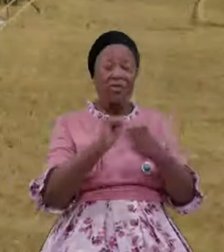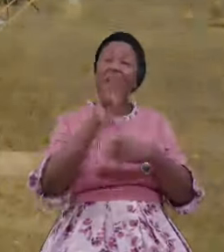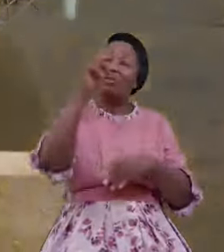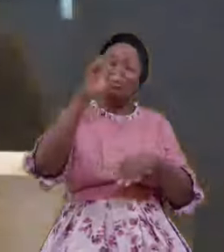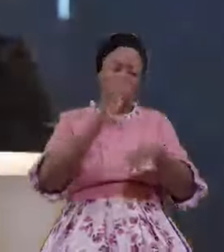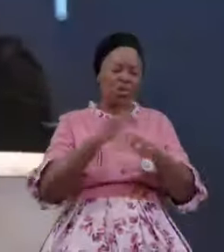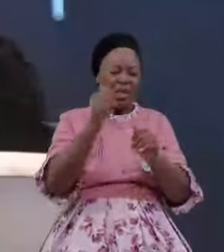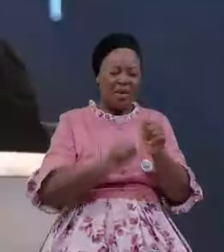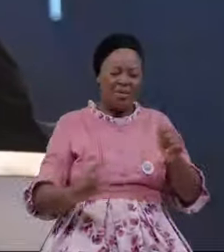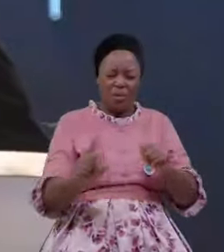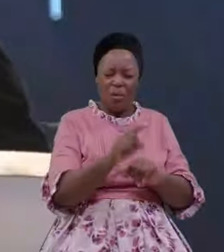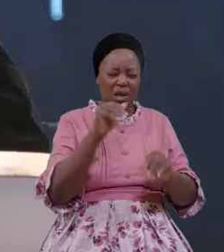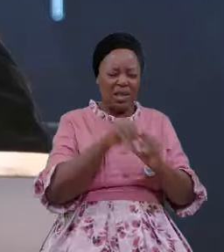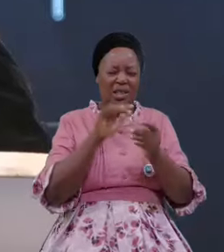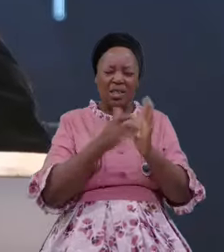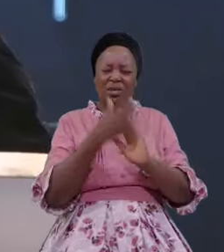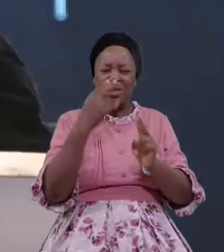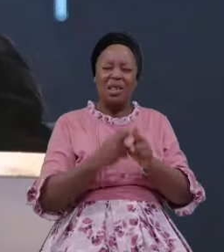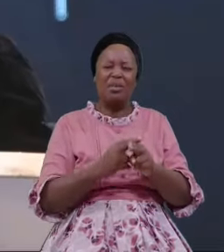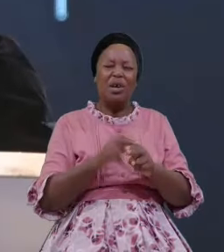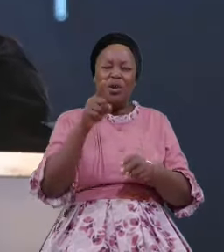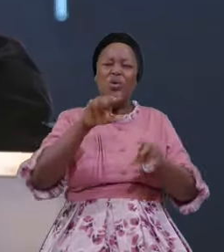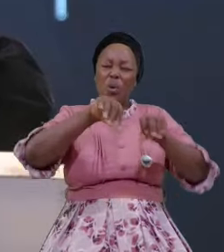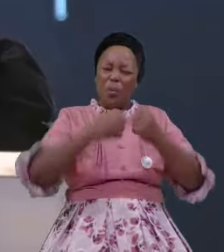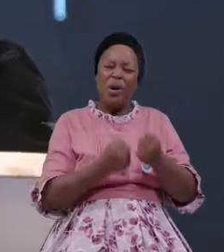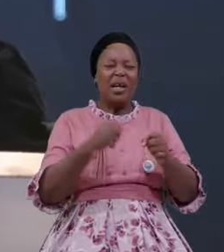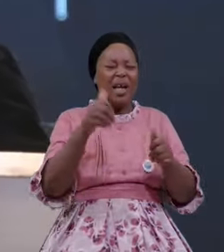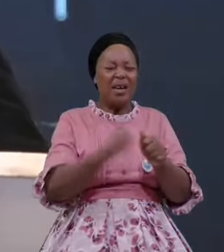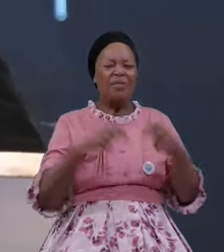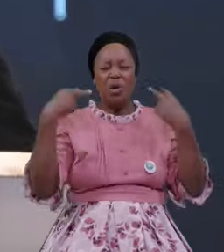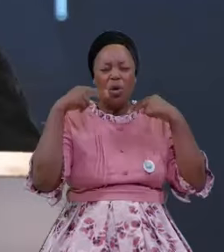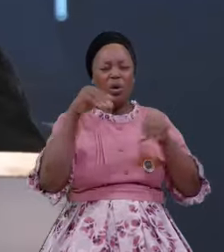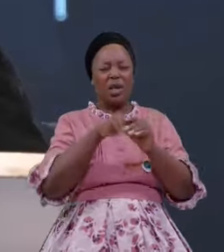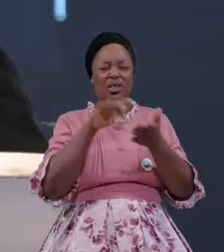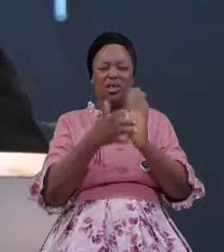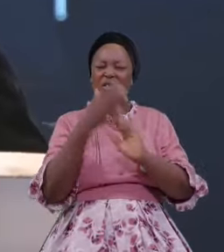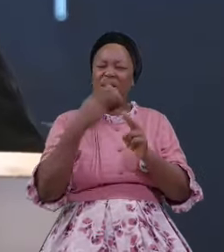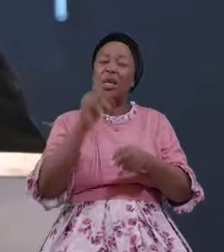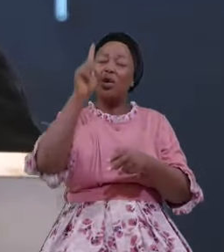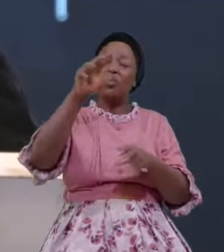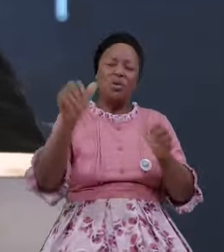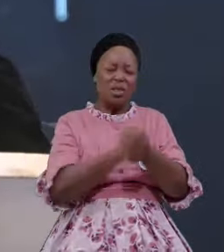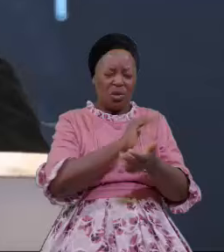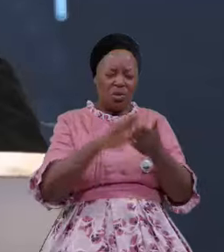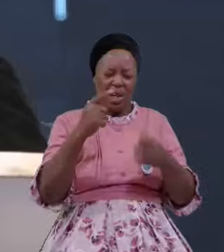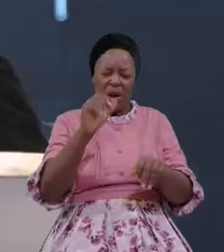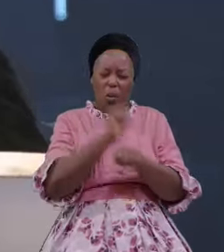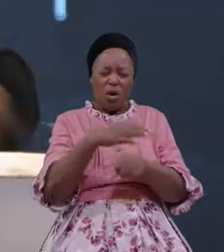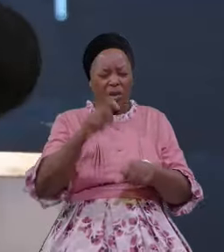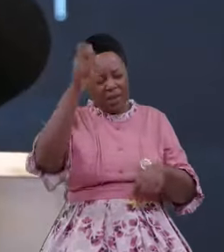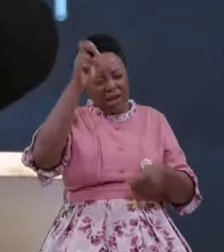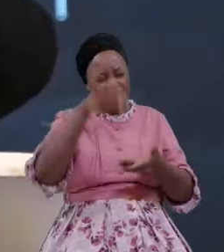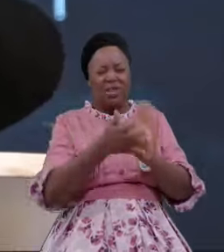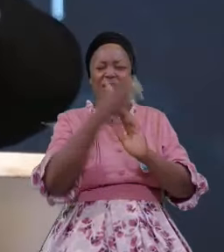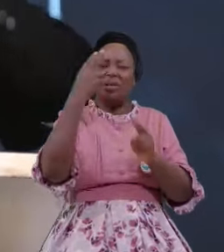everyone. You break every yoke. You destroy the works of the devil.